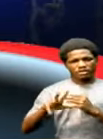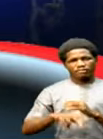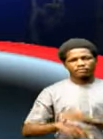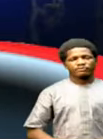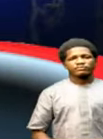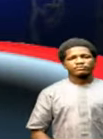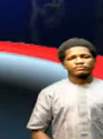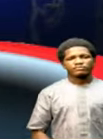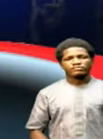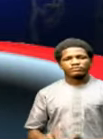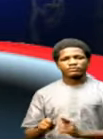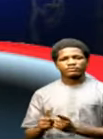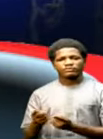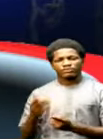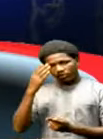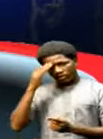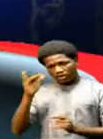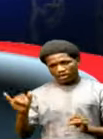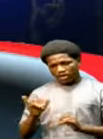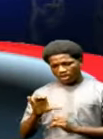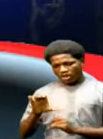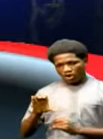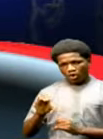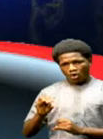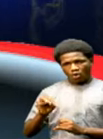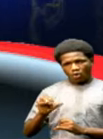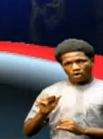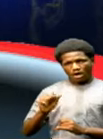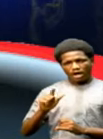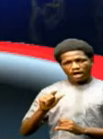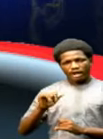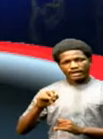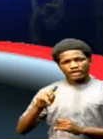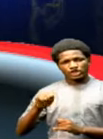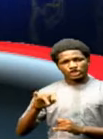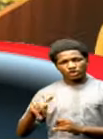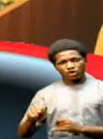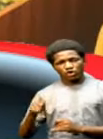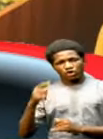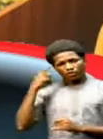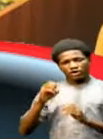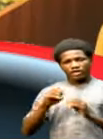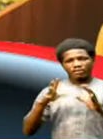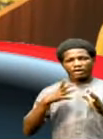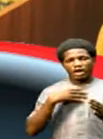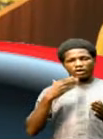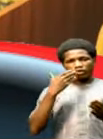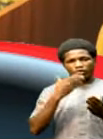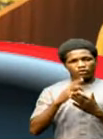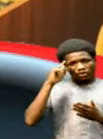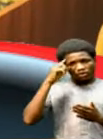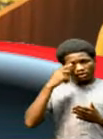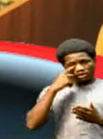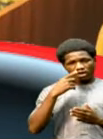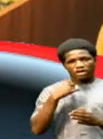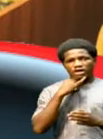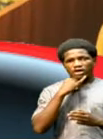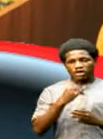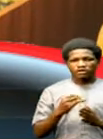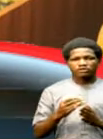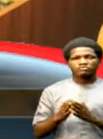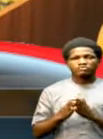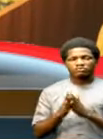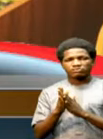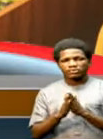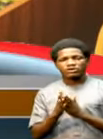A group known as Coalition for Transparency and Good Governance is appealing to the National Assembly against further establishment of